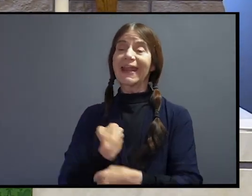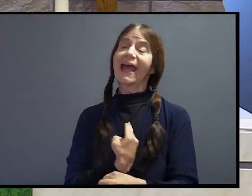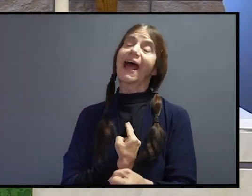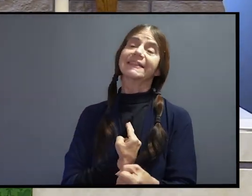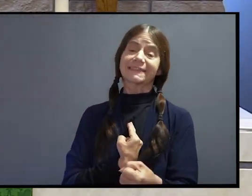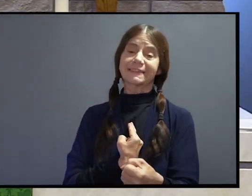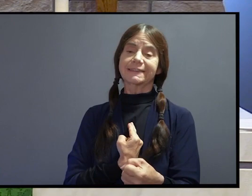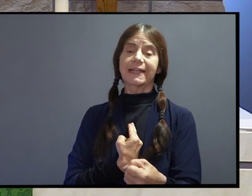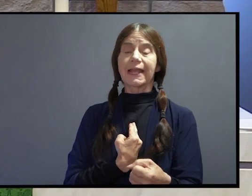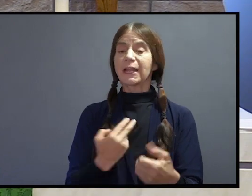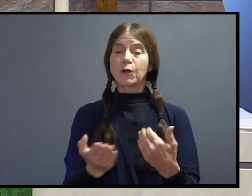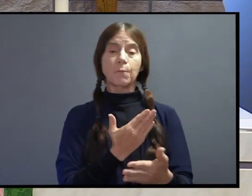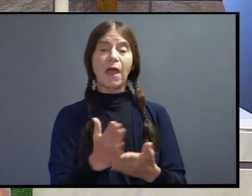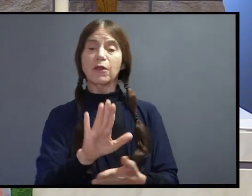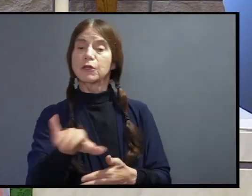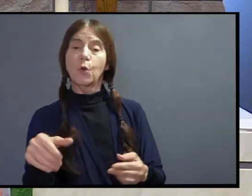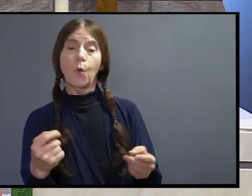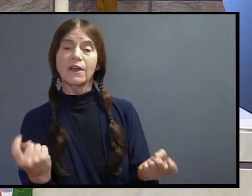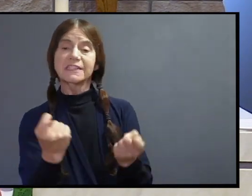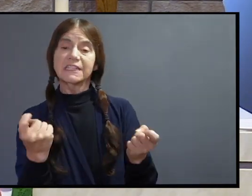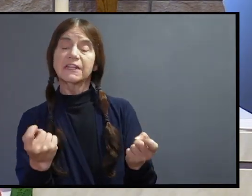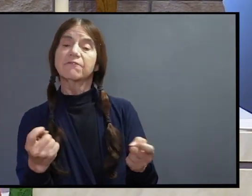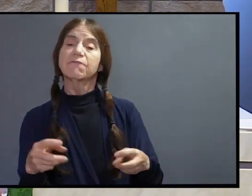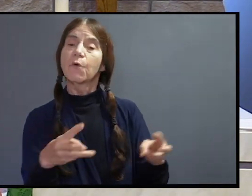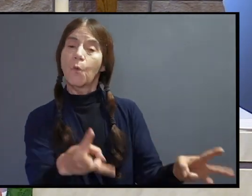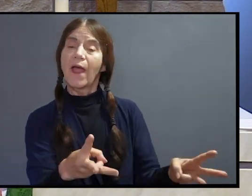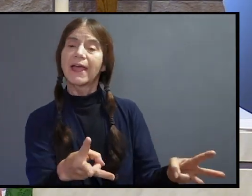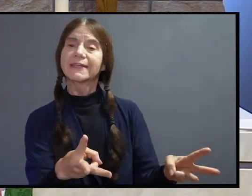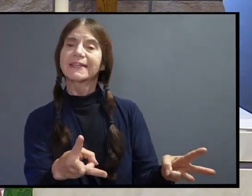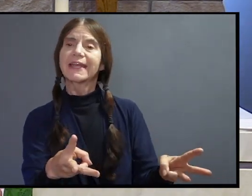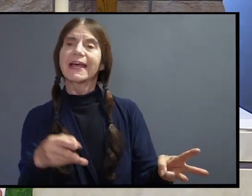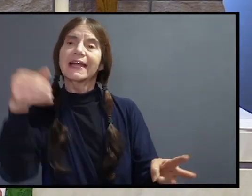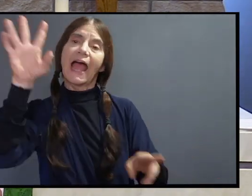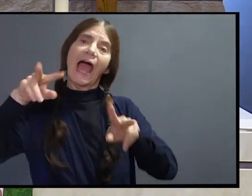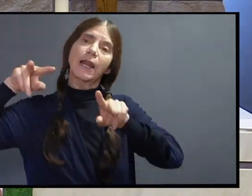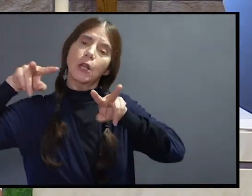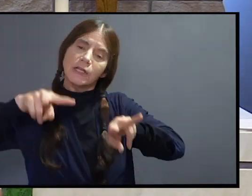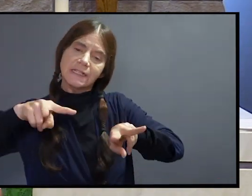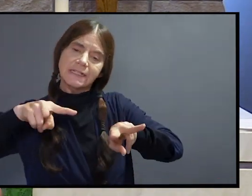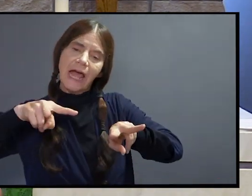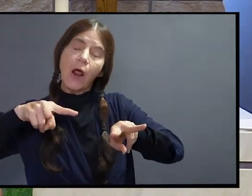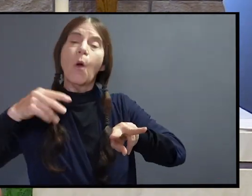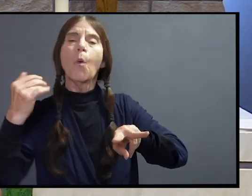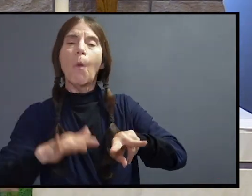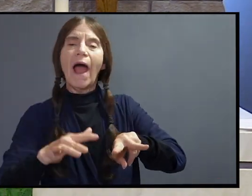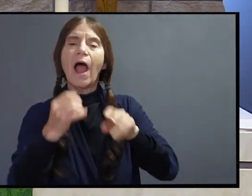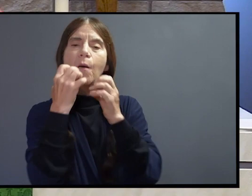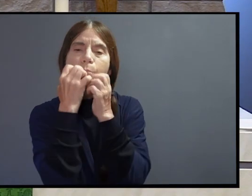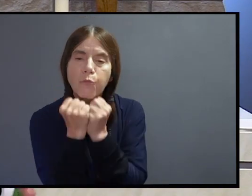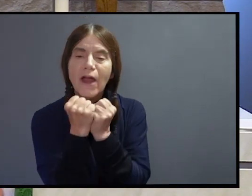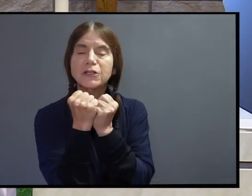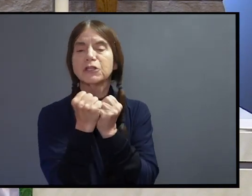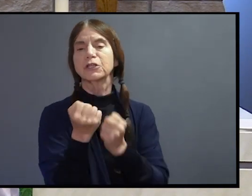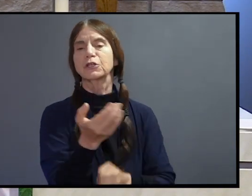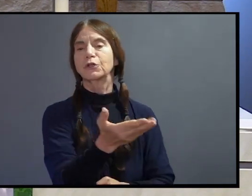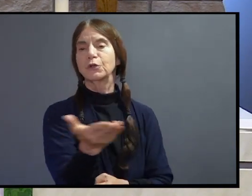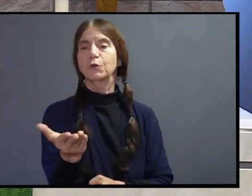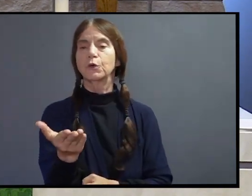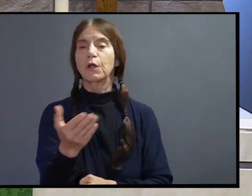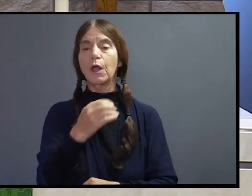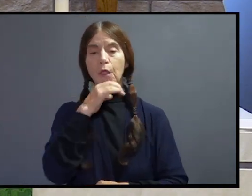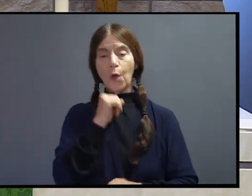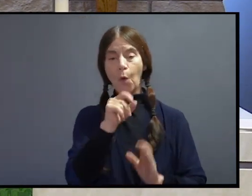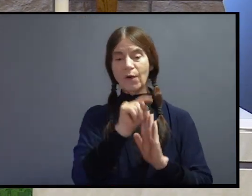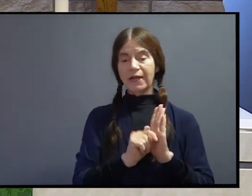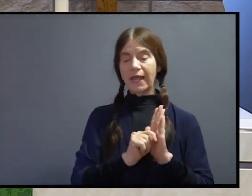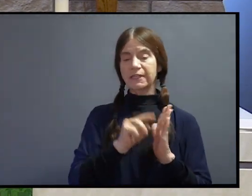in spite of your sinful ways, you are precious to Him. To use the language from the Old